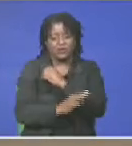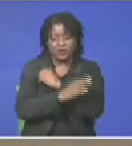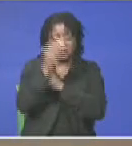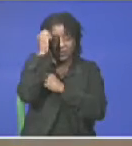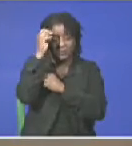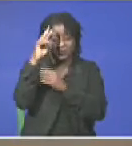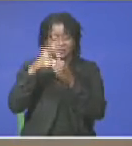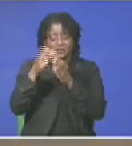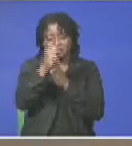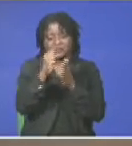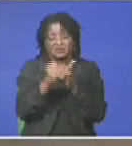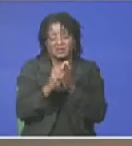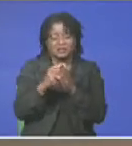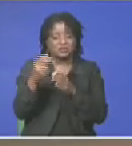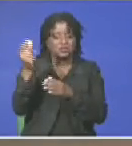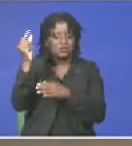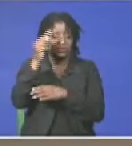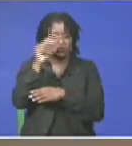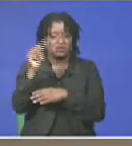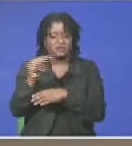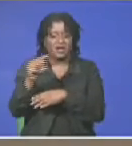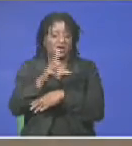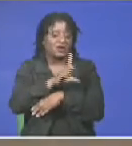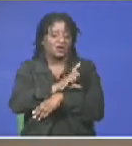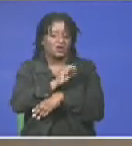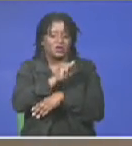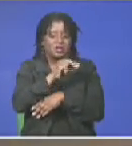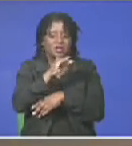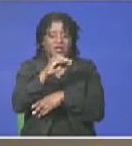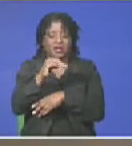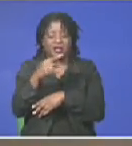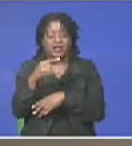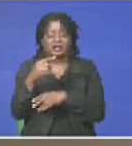was appointed as lead negotiator for WTO discussions.